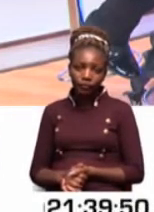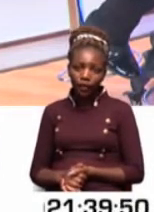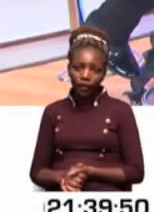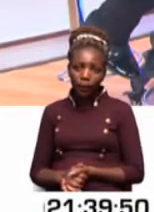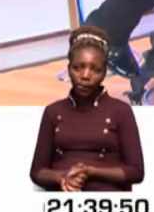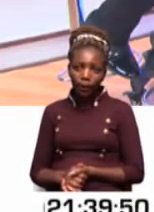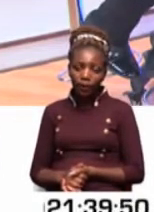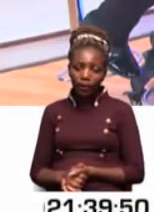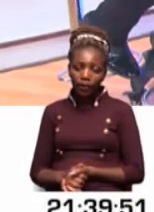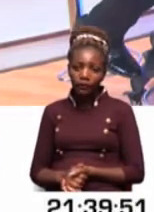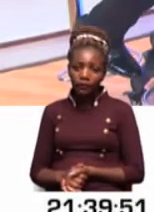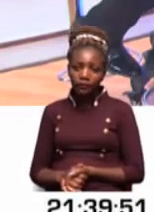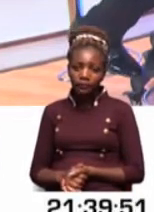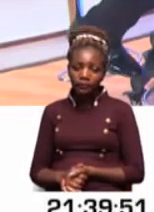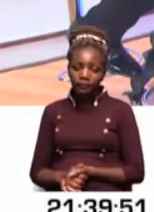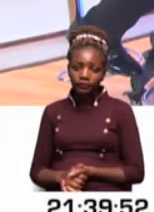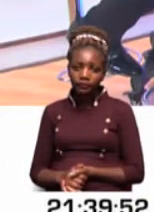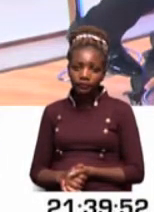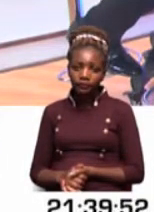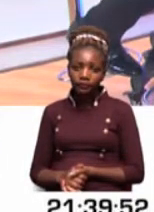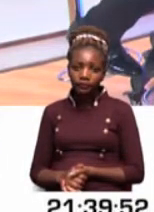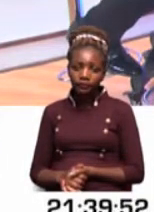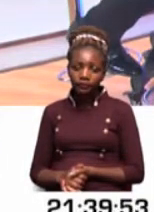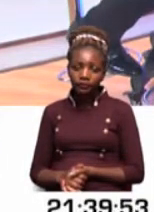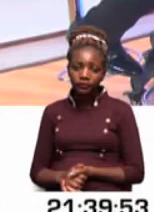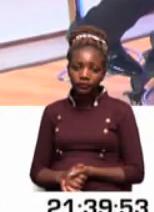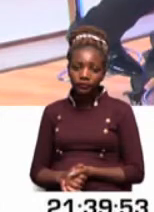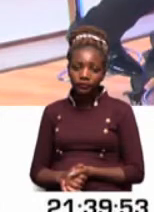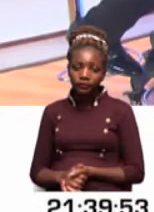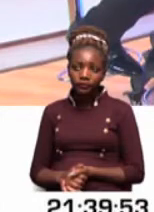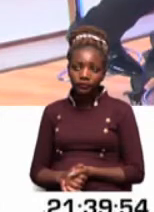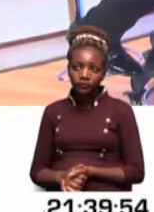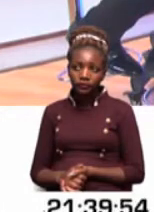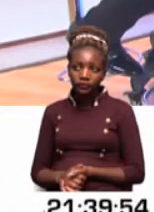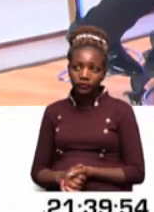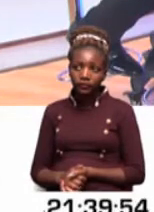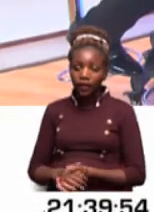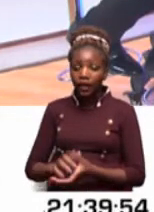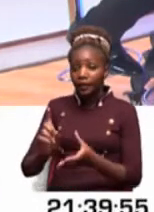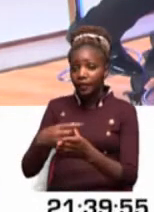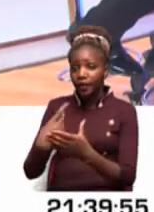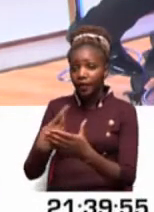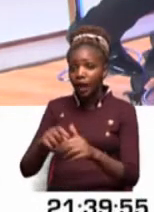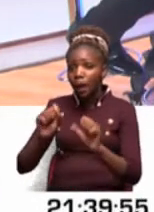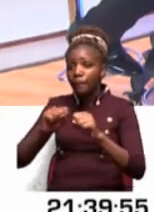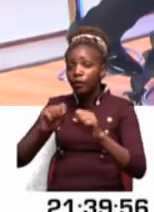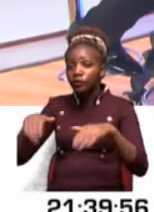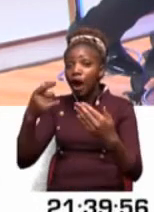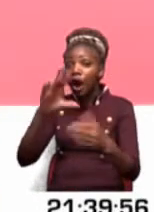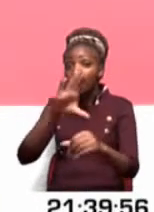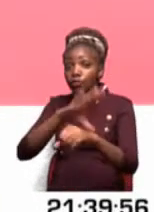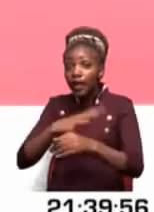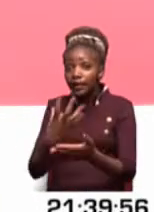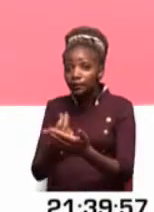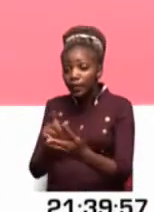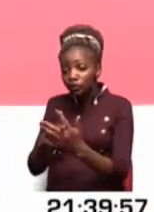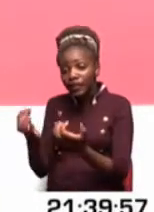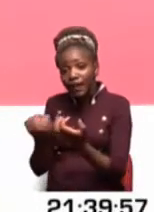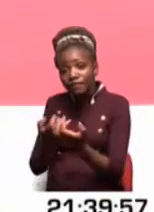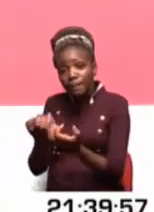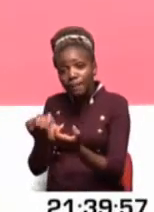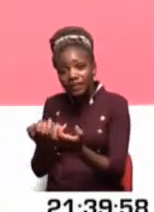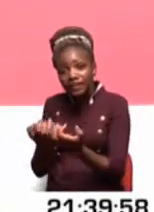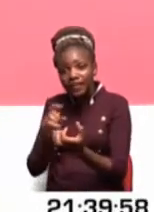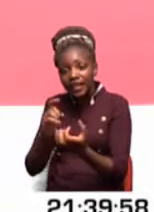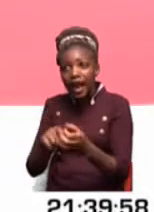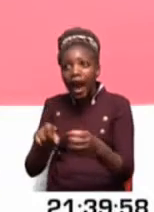AGPO? And the different ones you need. How do you get money to start a business? And the cycle of certificates